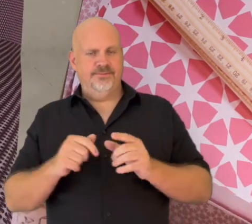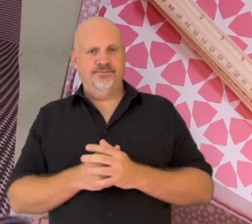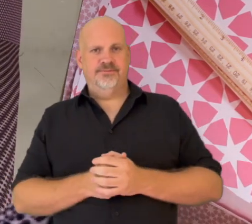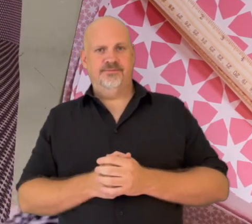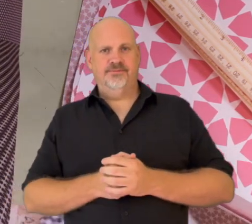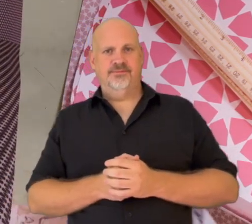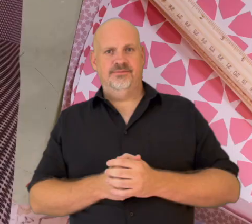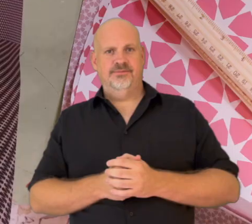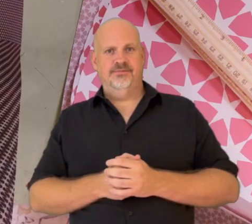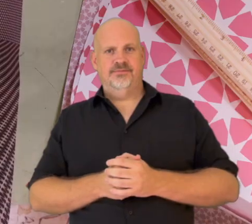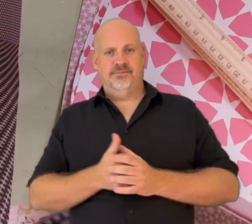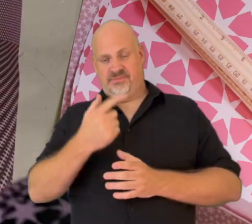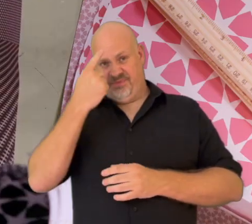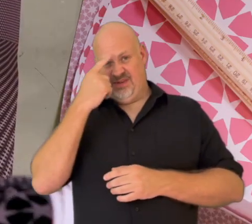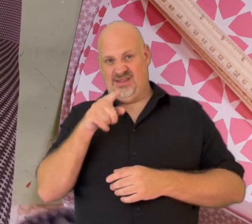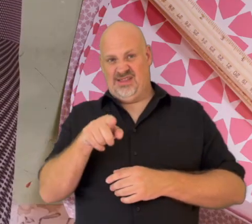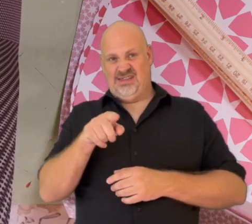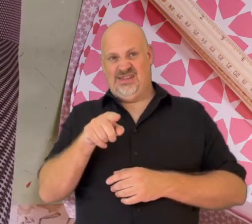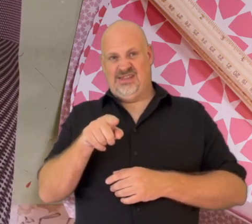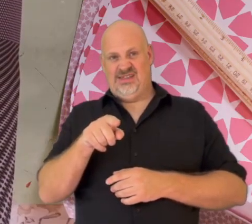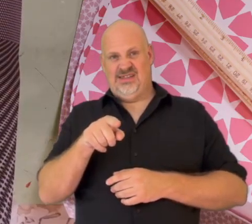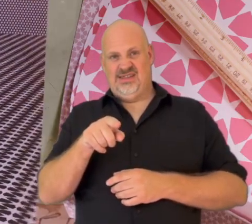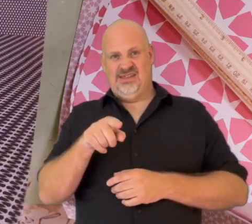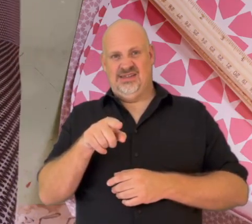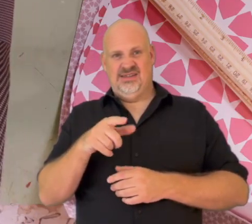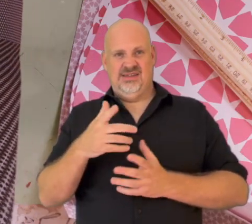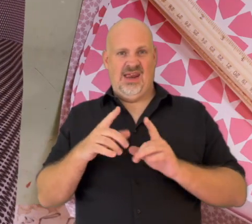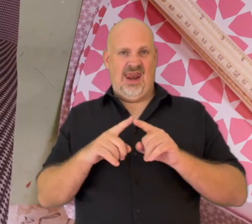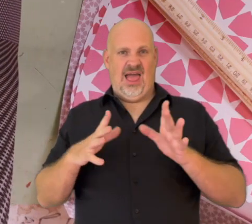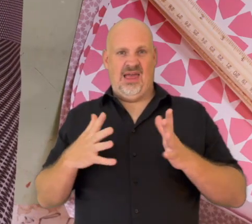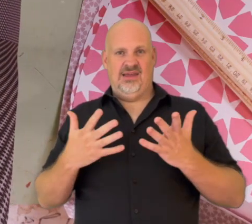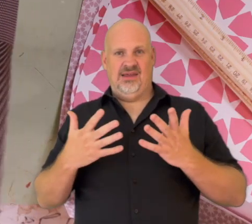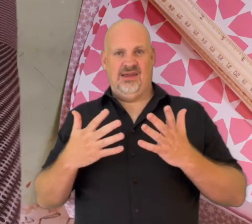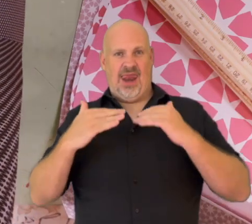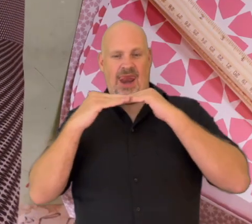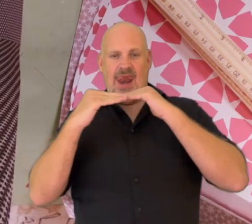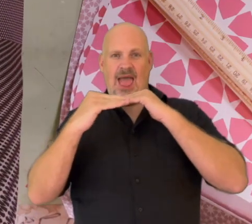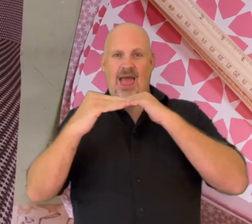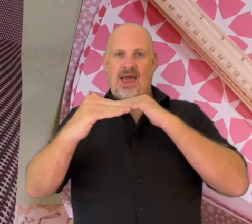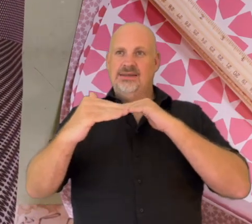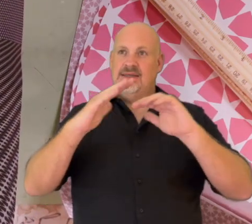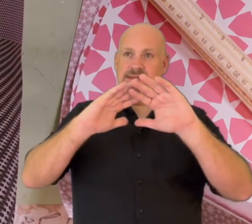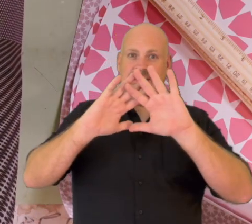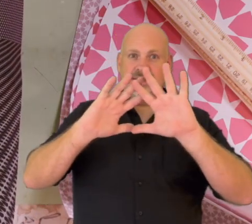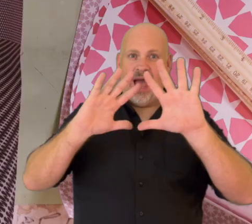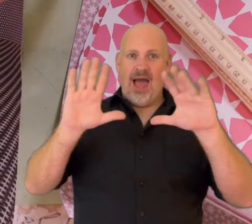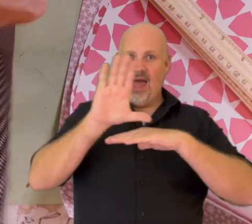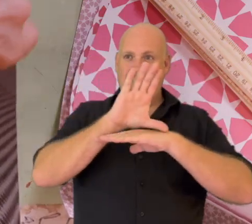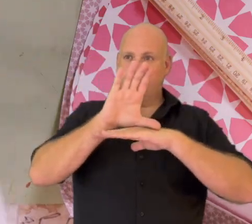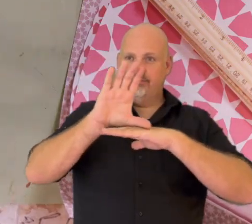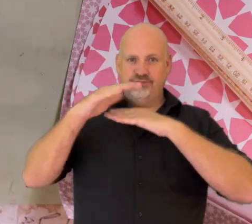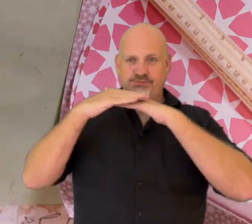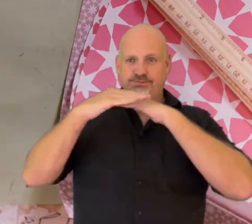And you might think of this one as a kind of, I mean, you could see it as a landscape with a